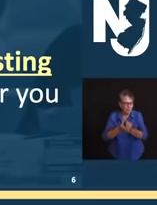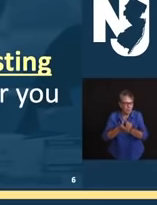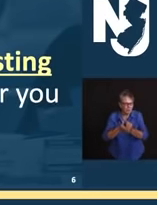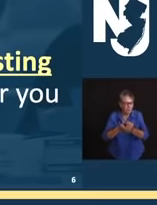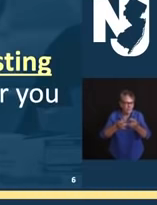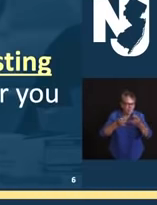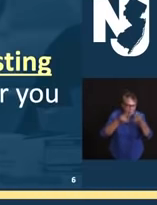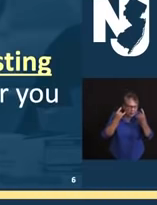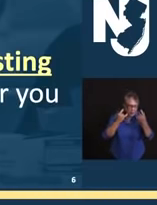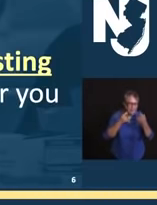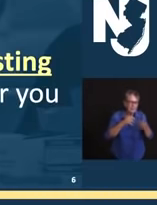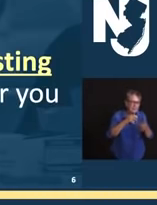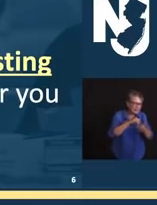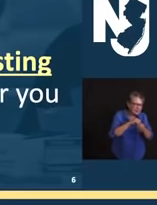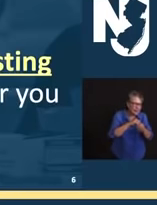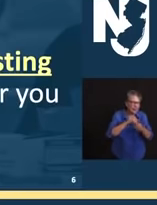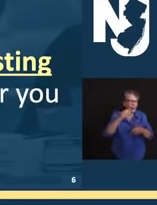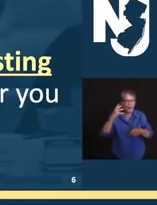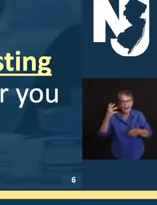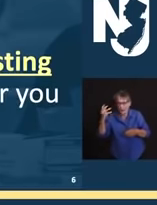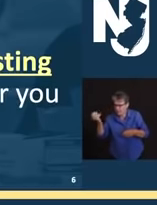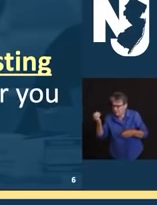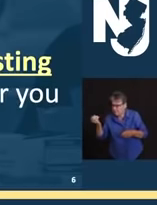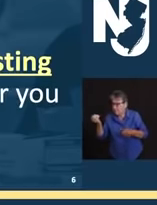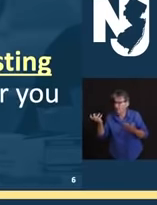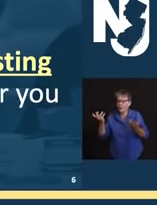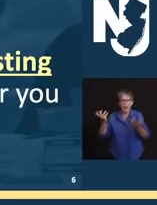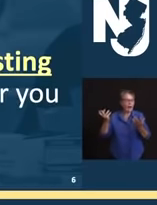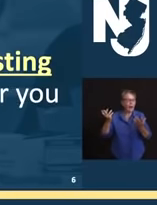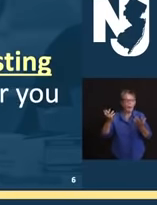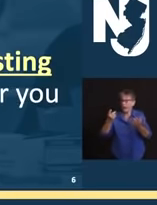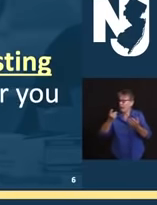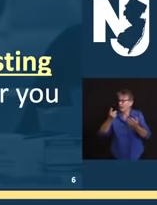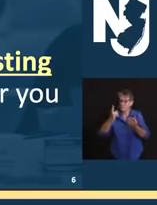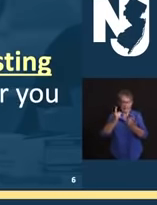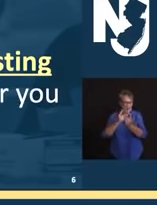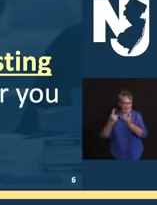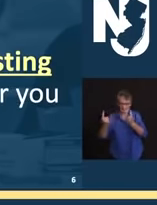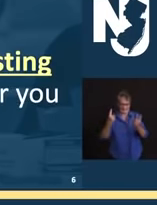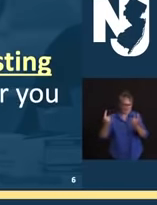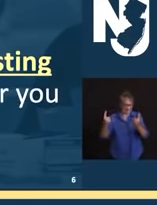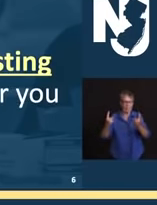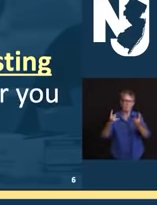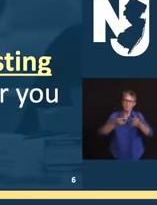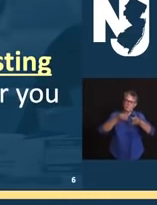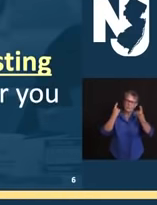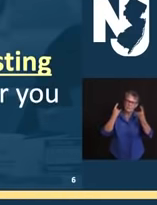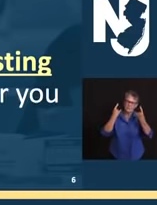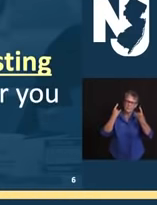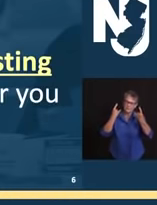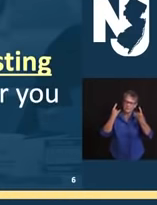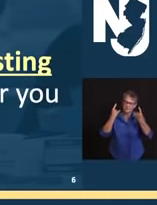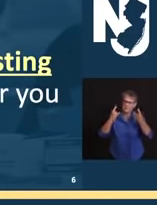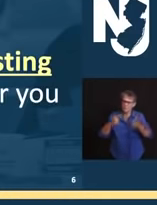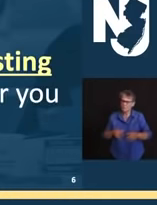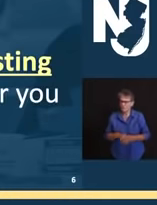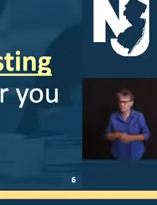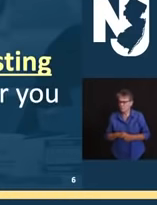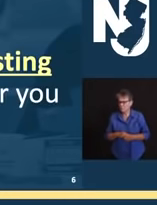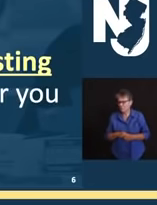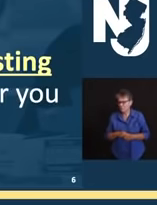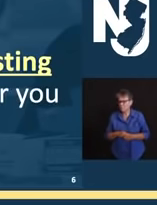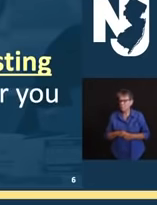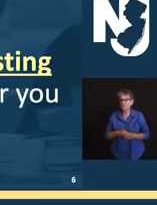and social distancing isn't possible. Just because it is now some other states that are in the news, and by the way, we pray for them